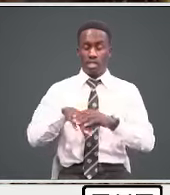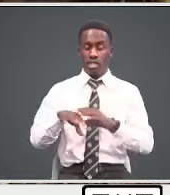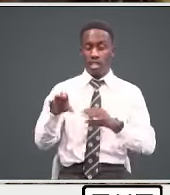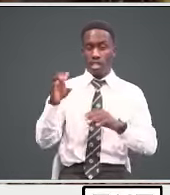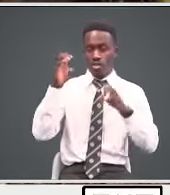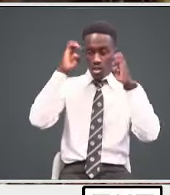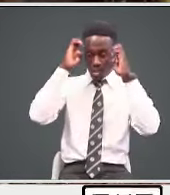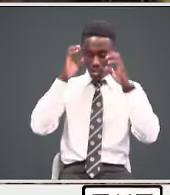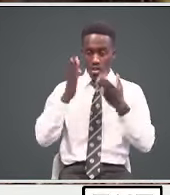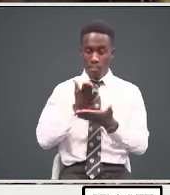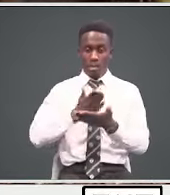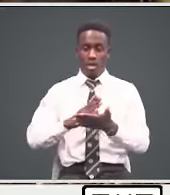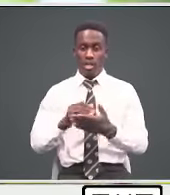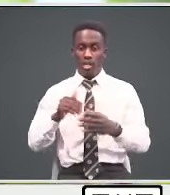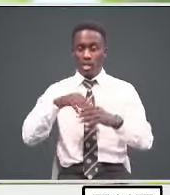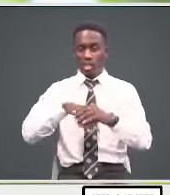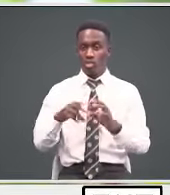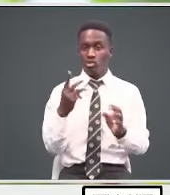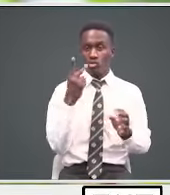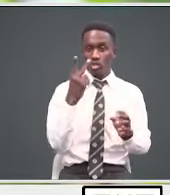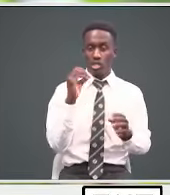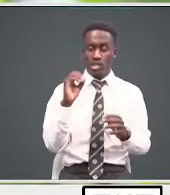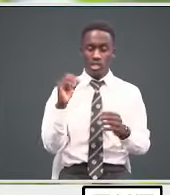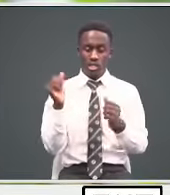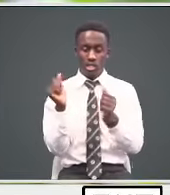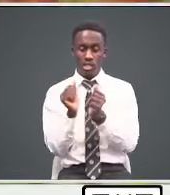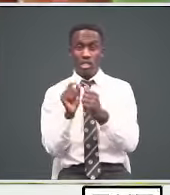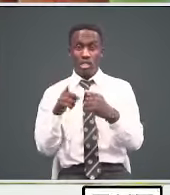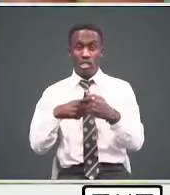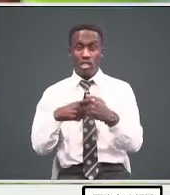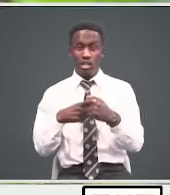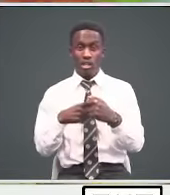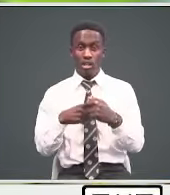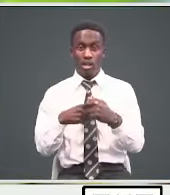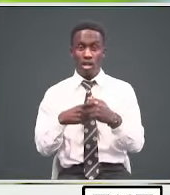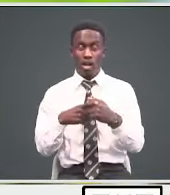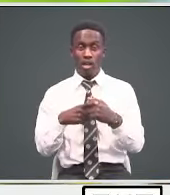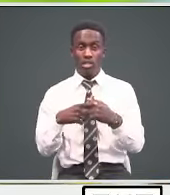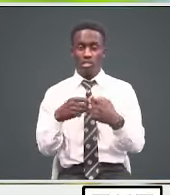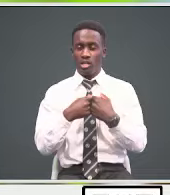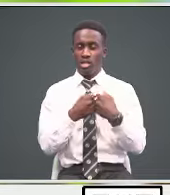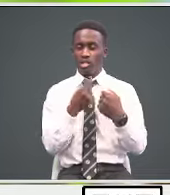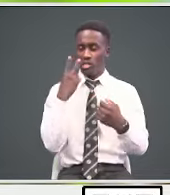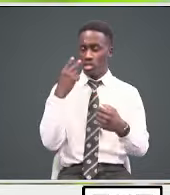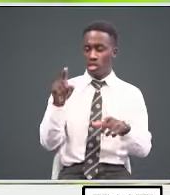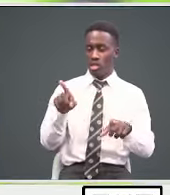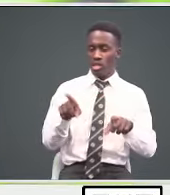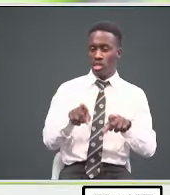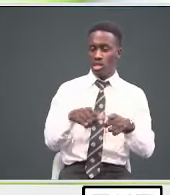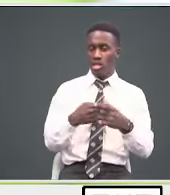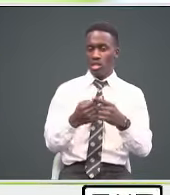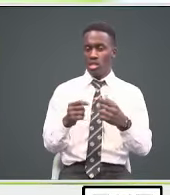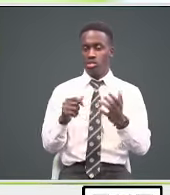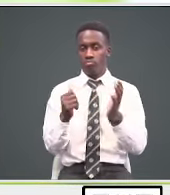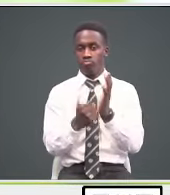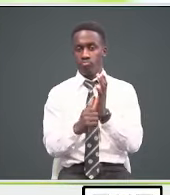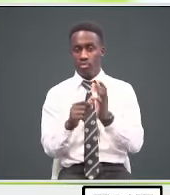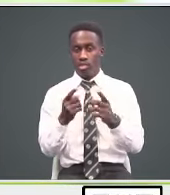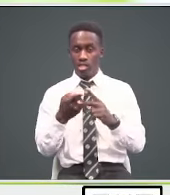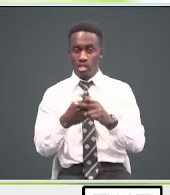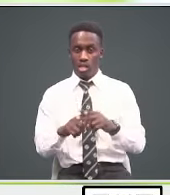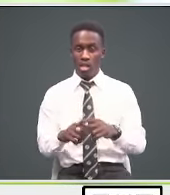is in 2016 that a dark cloud started forming on the roof of the institution and trouble began. It